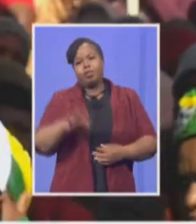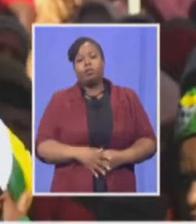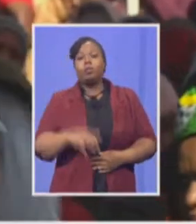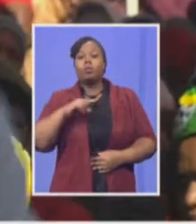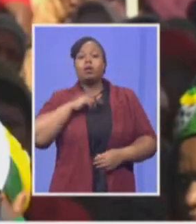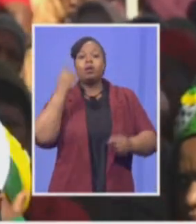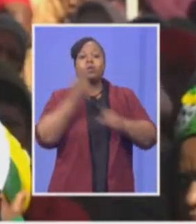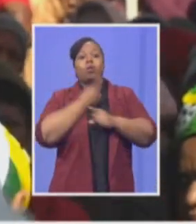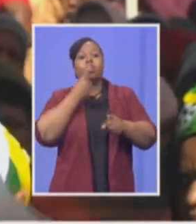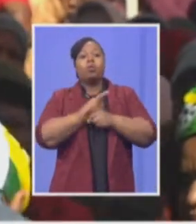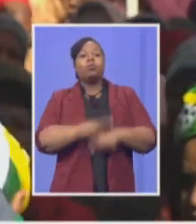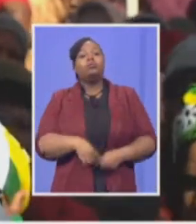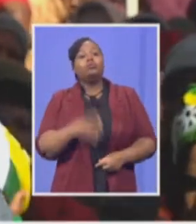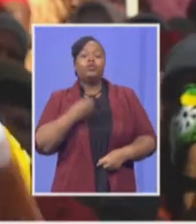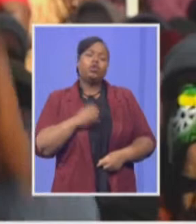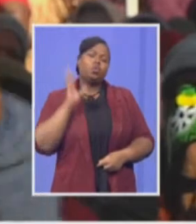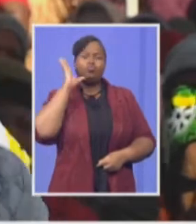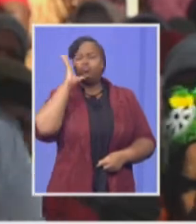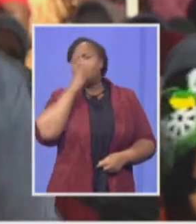time you've got what you call beautiful,